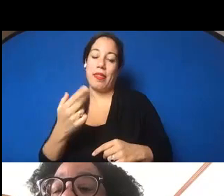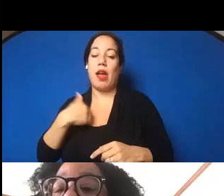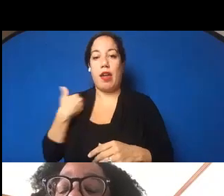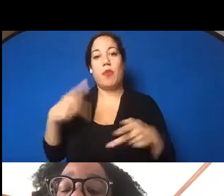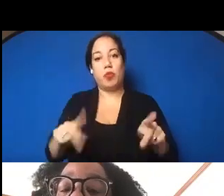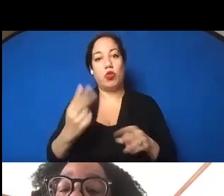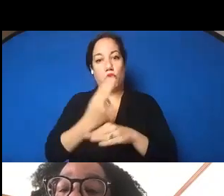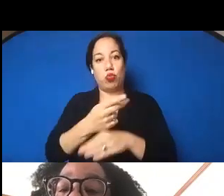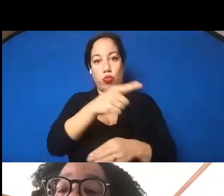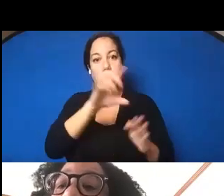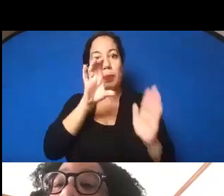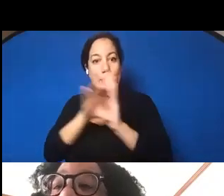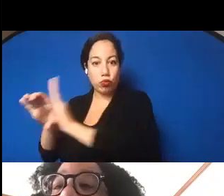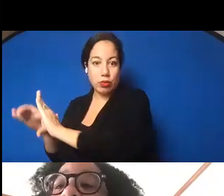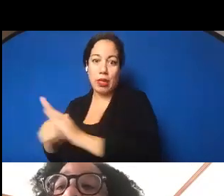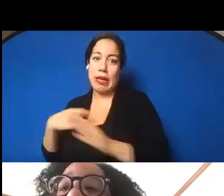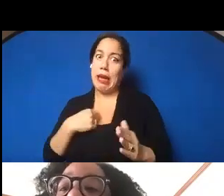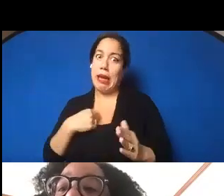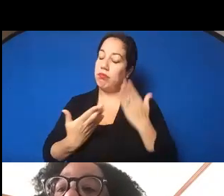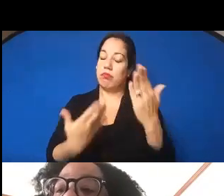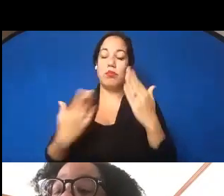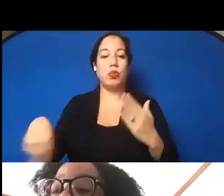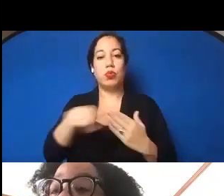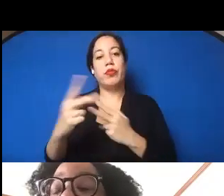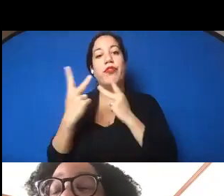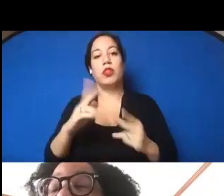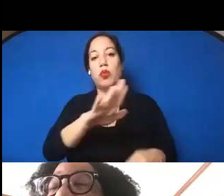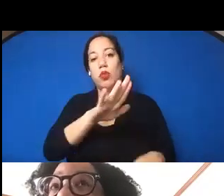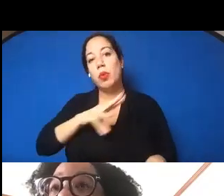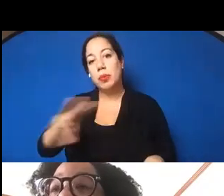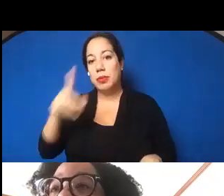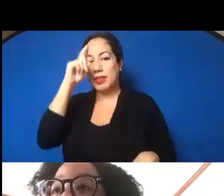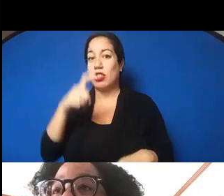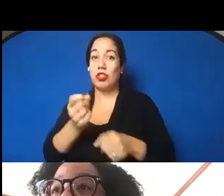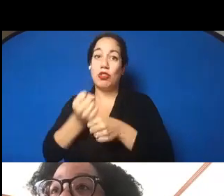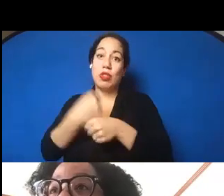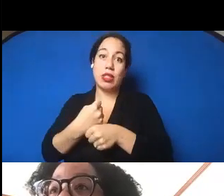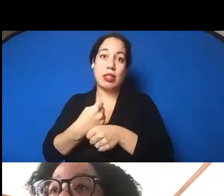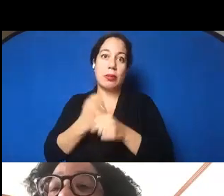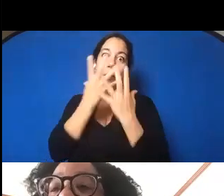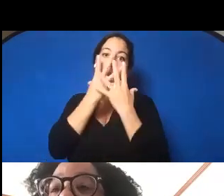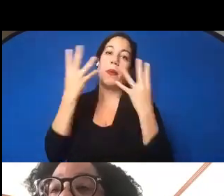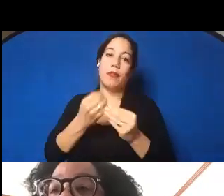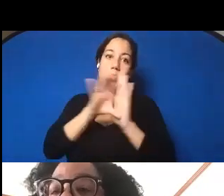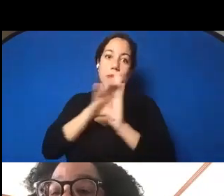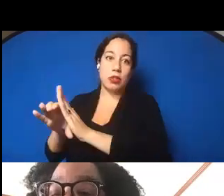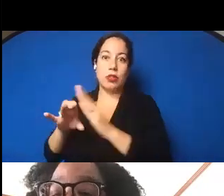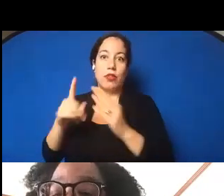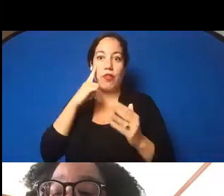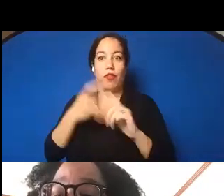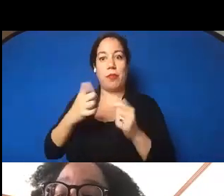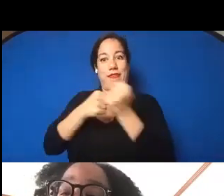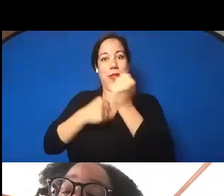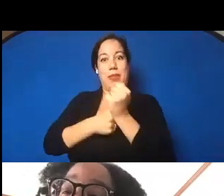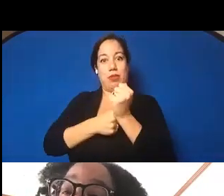you visit her website, because she's created beautiful images to represent the fundamental tenets of reproductive